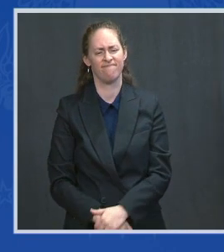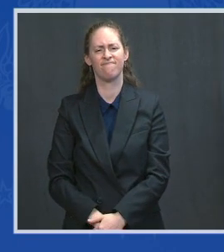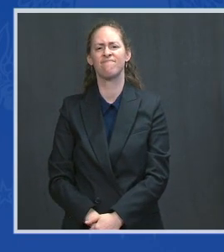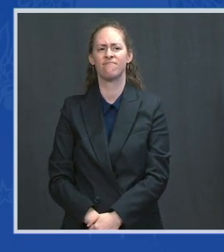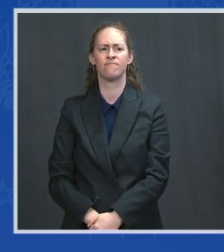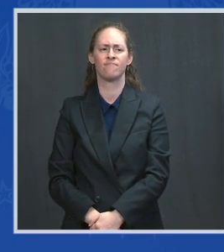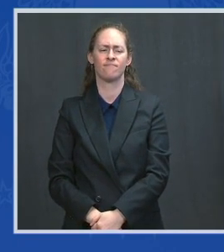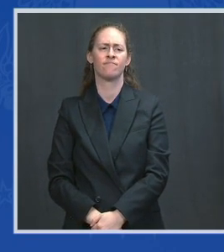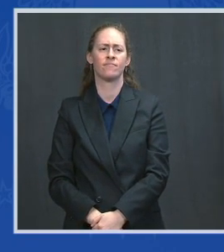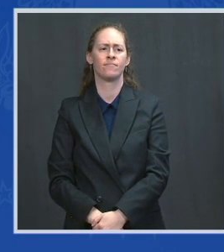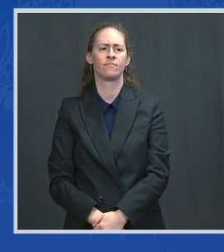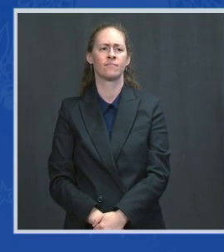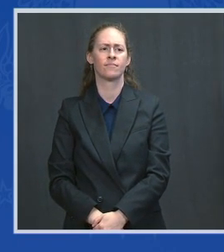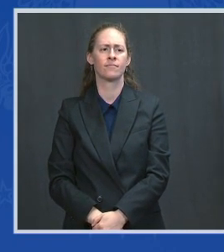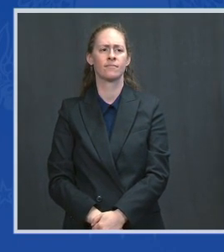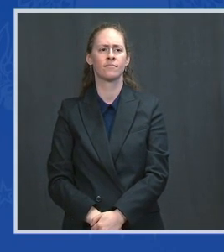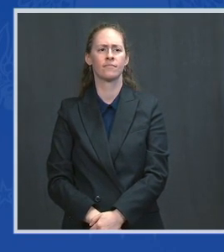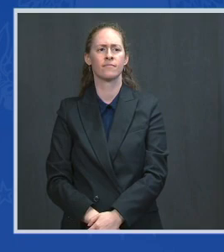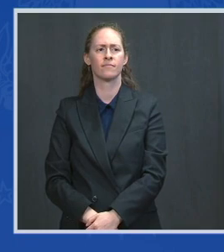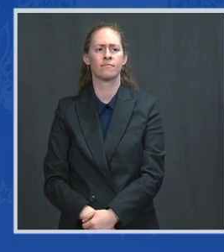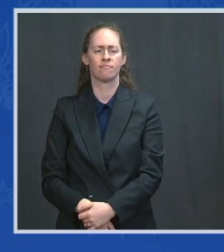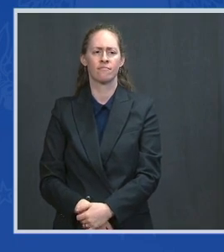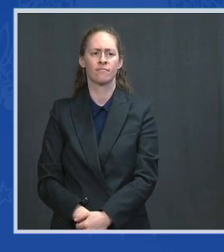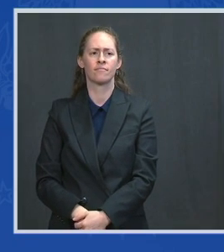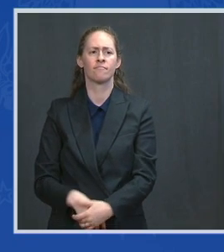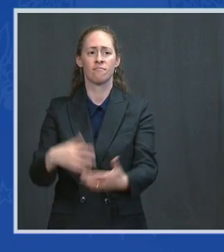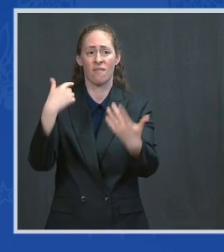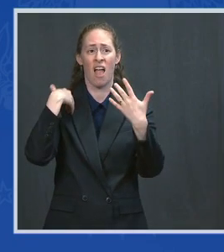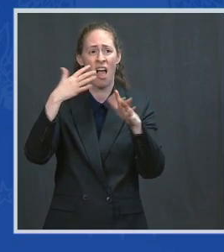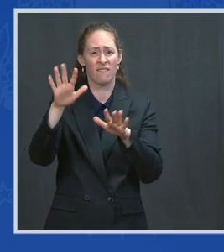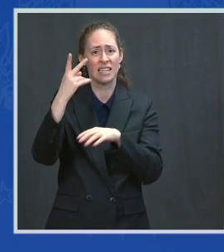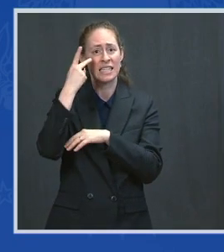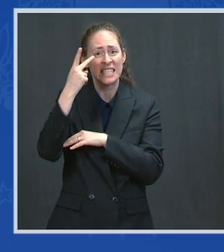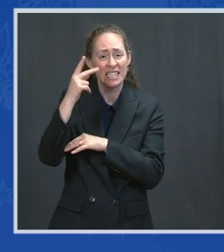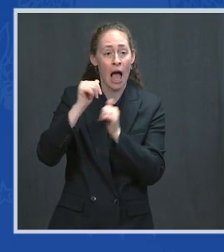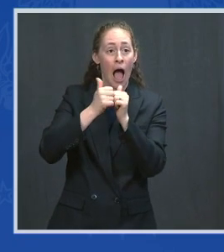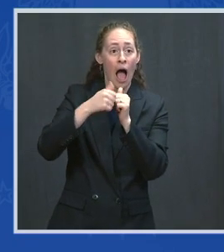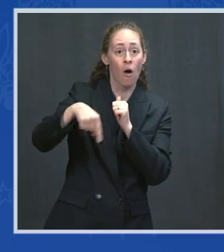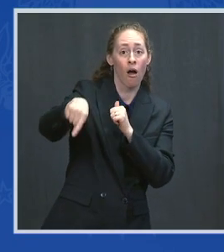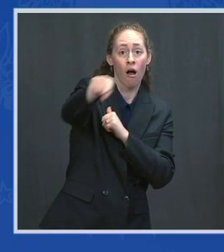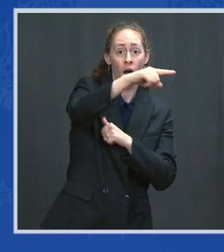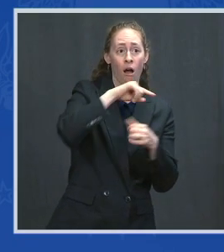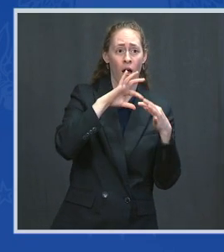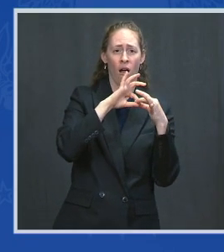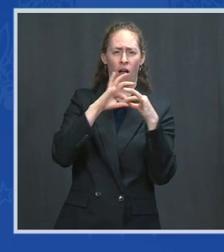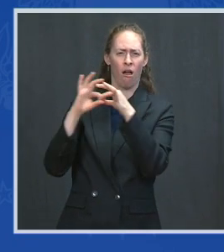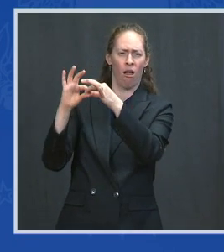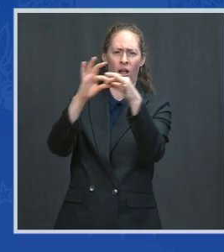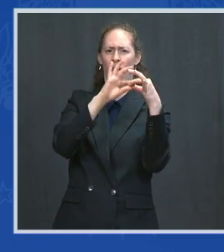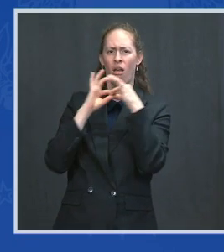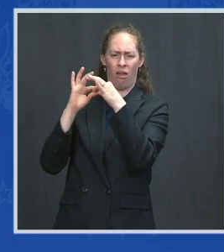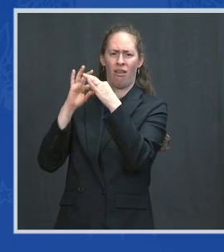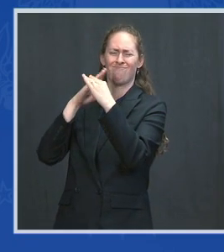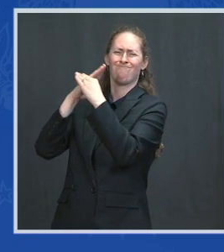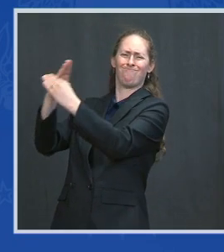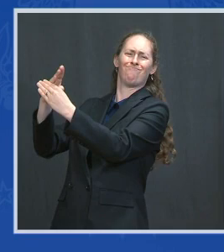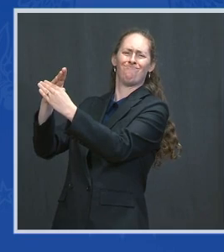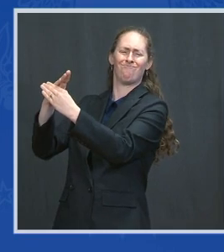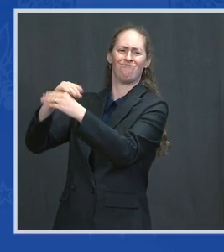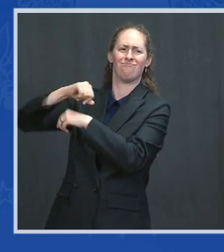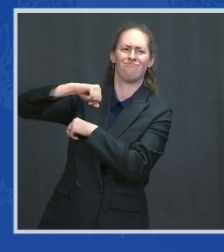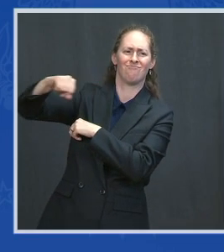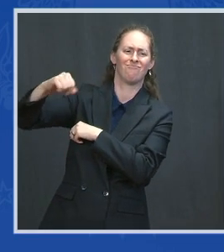how people uniting against hate can strengthen our country. Those here